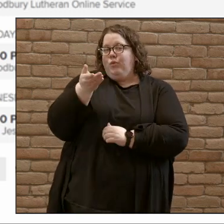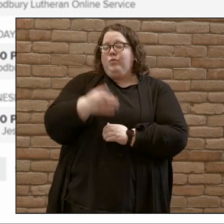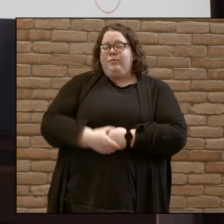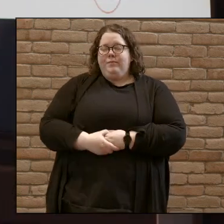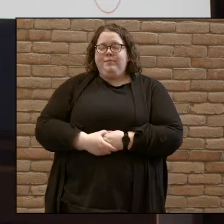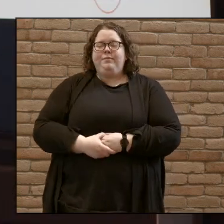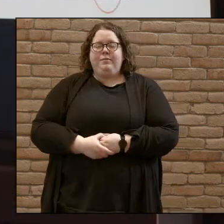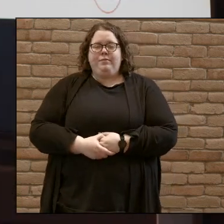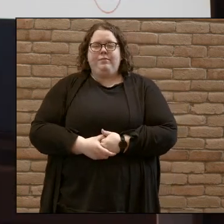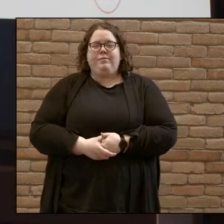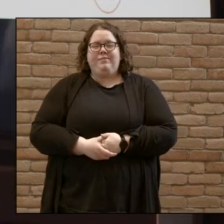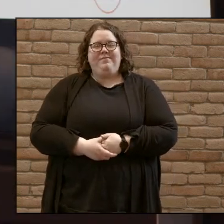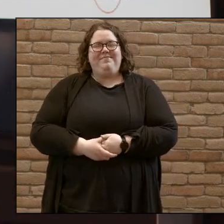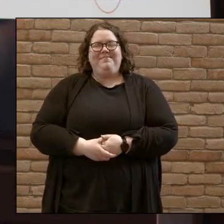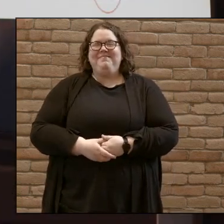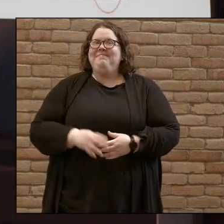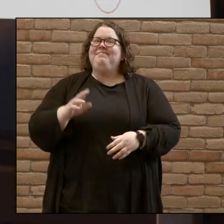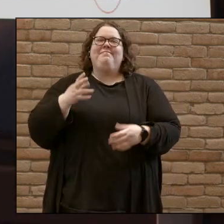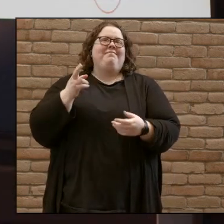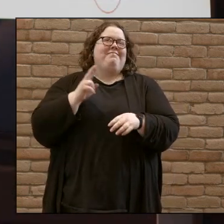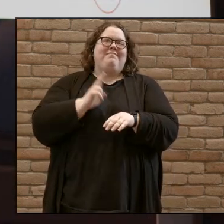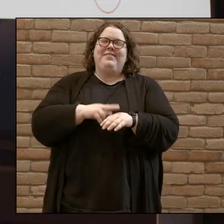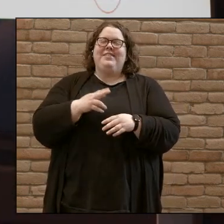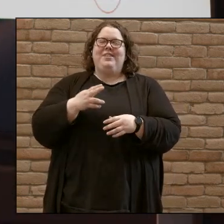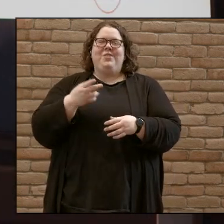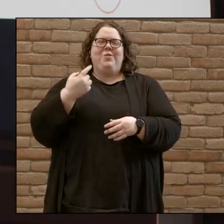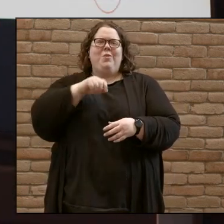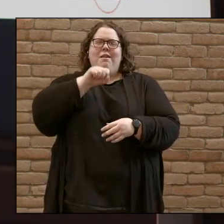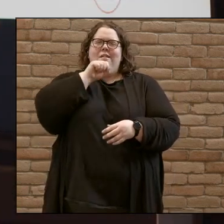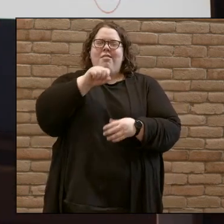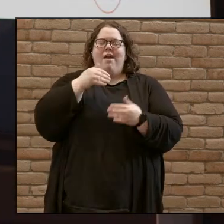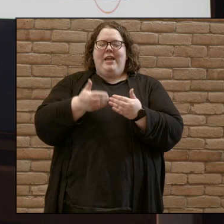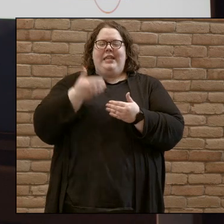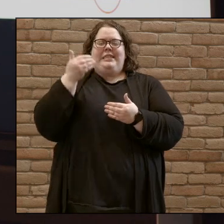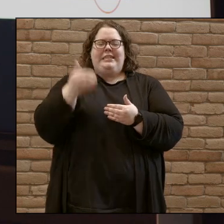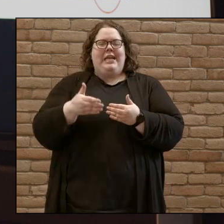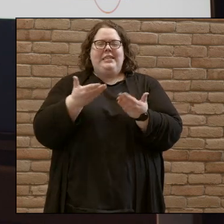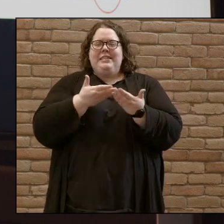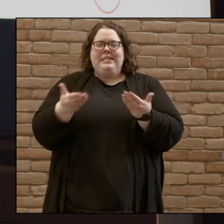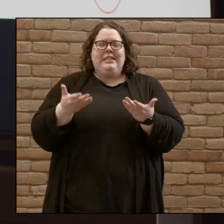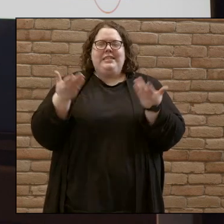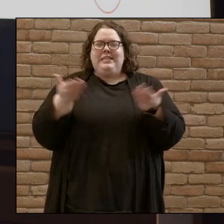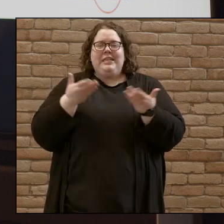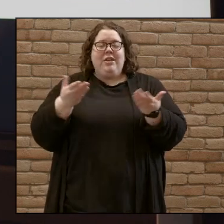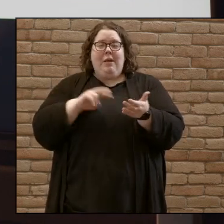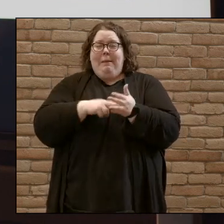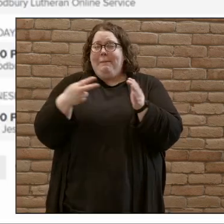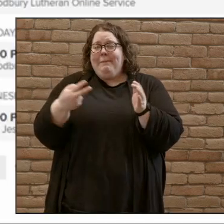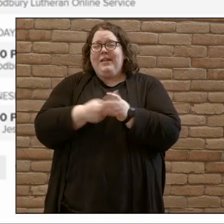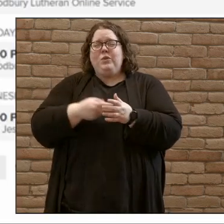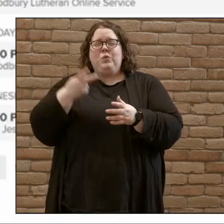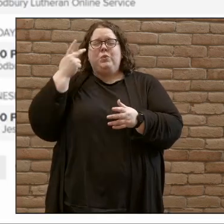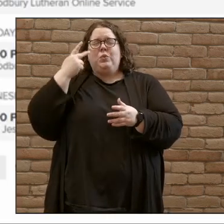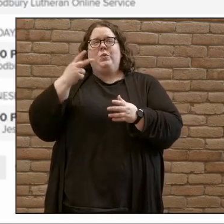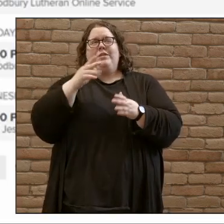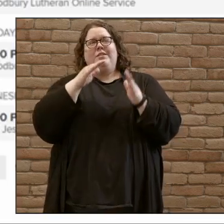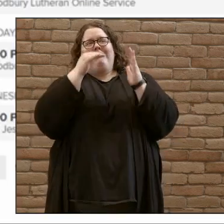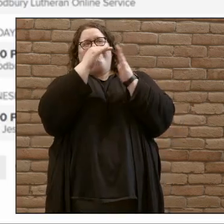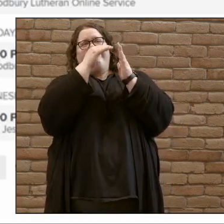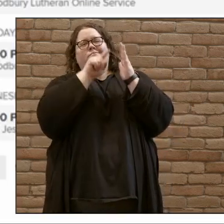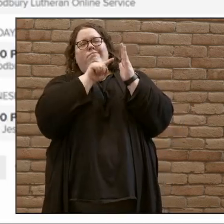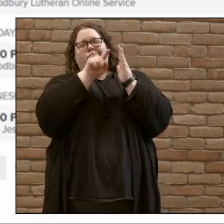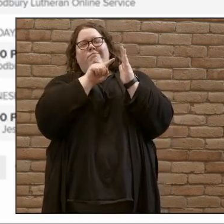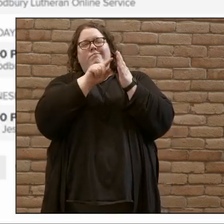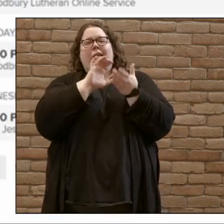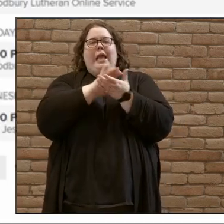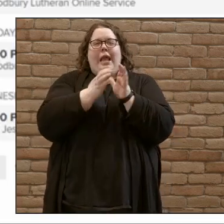well. And of course, we love next steps here at Woodbury Lutheran. And what that means is that we have this hamburger button at the top of the screen. You can click that